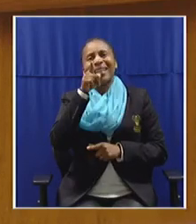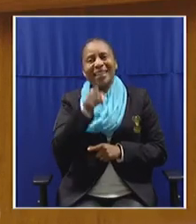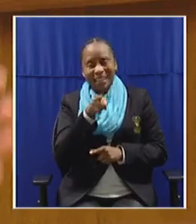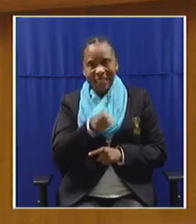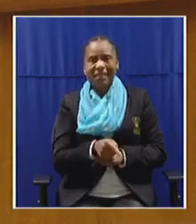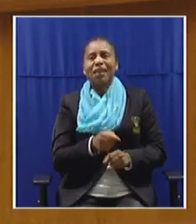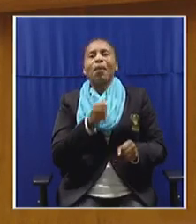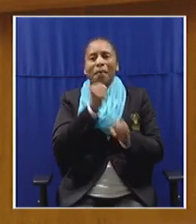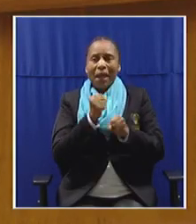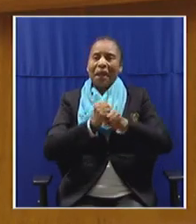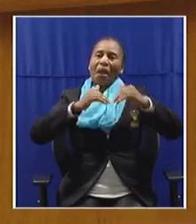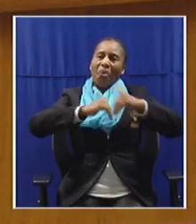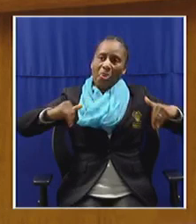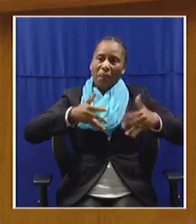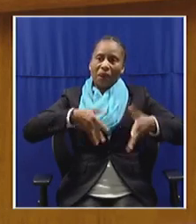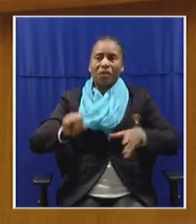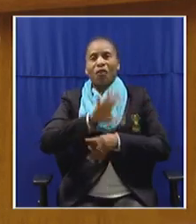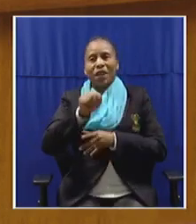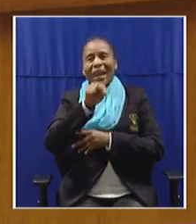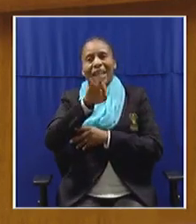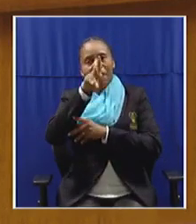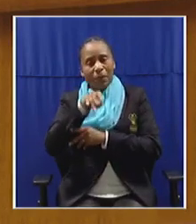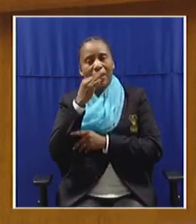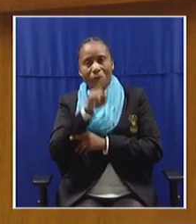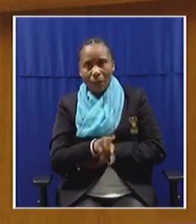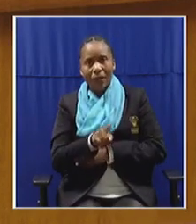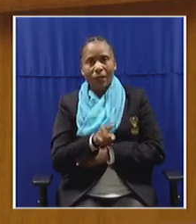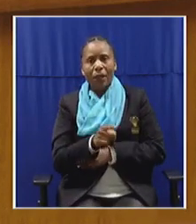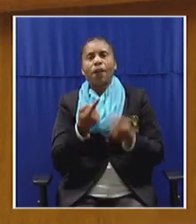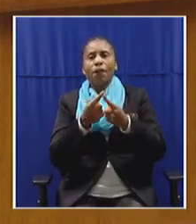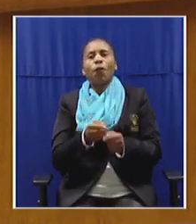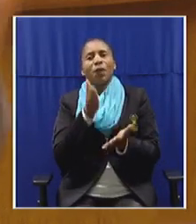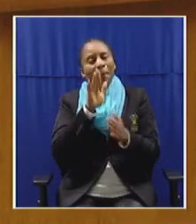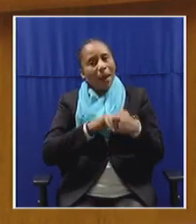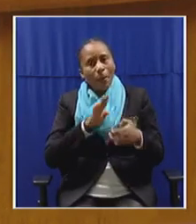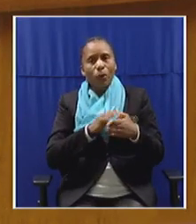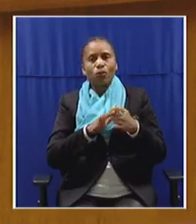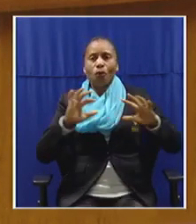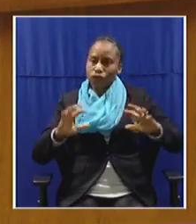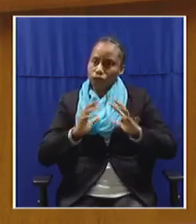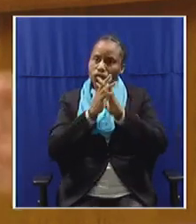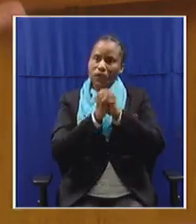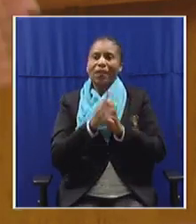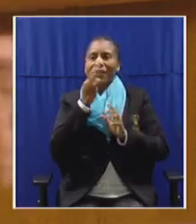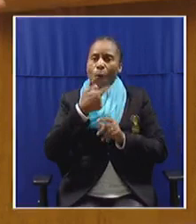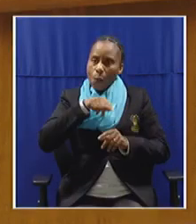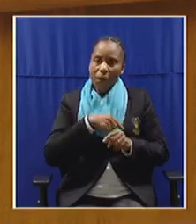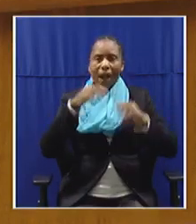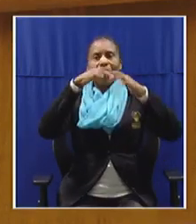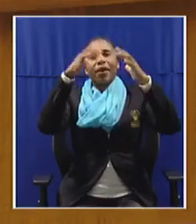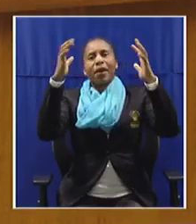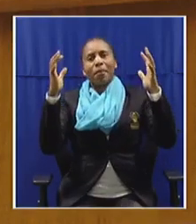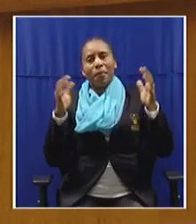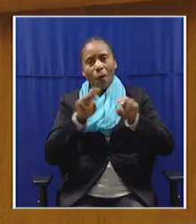disunity in South Africa, and the National Freedom Party says, for the purpose of harmony, calling ourselves a rainbow nation, let us